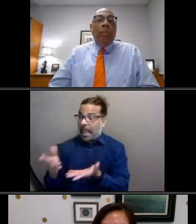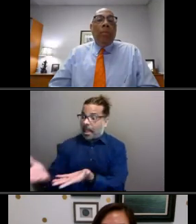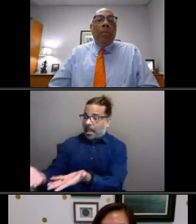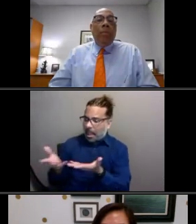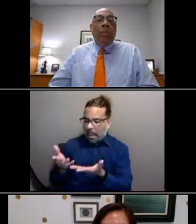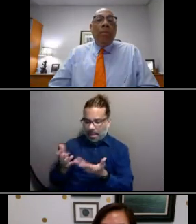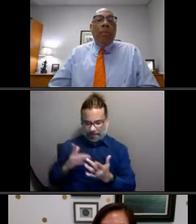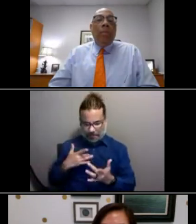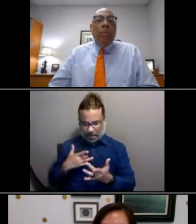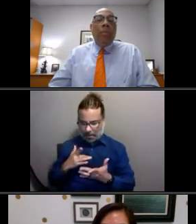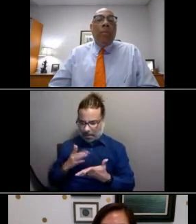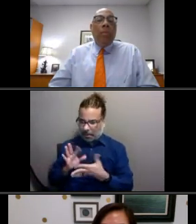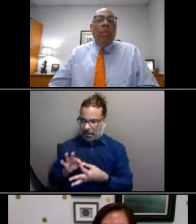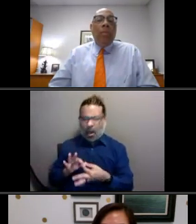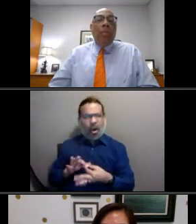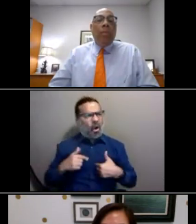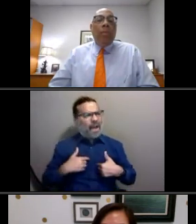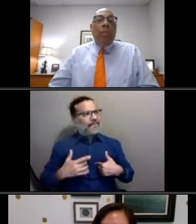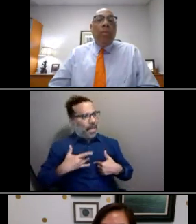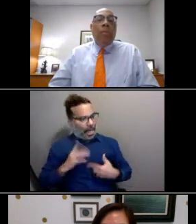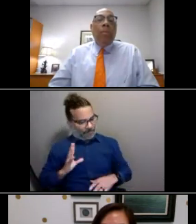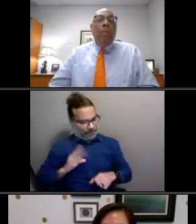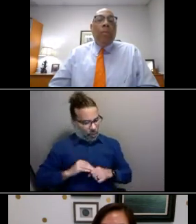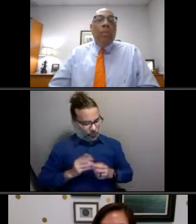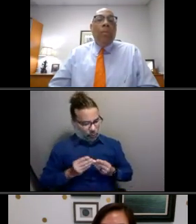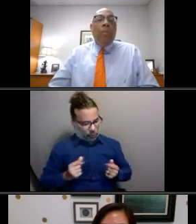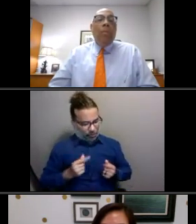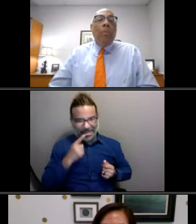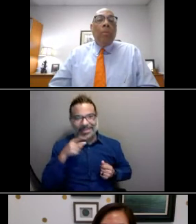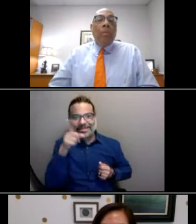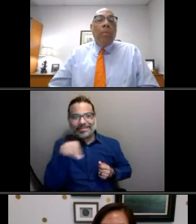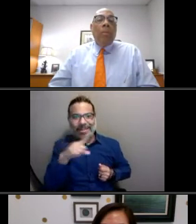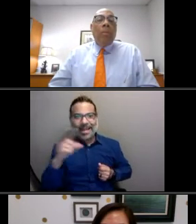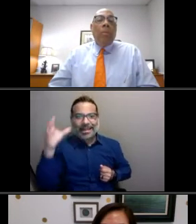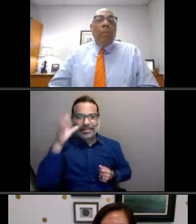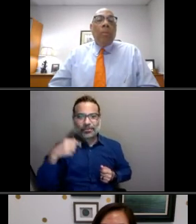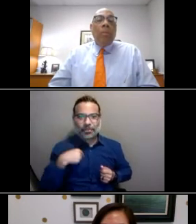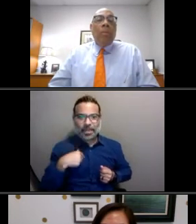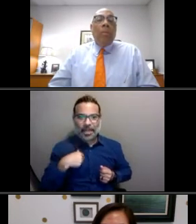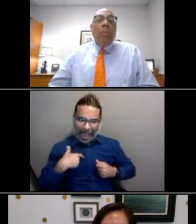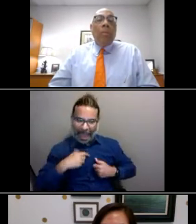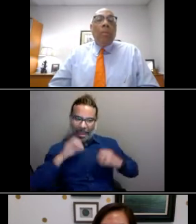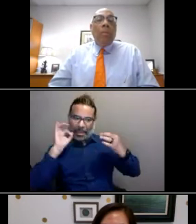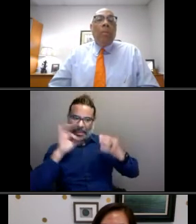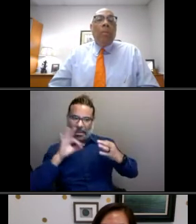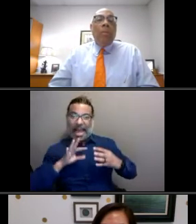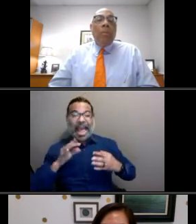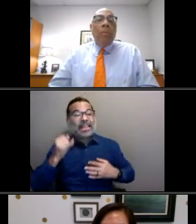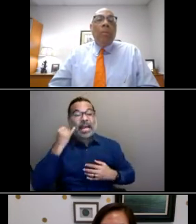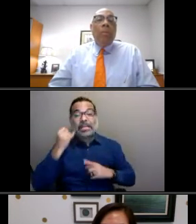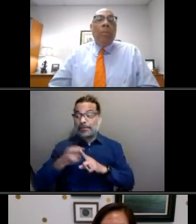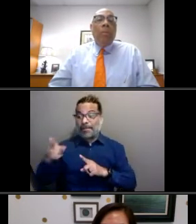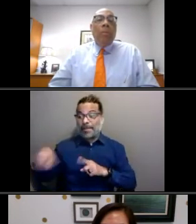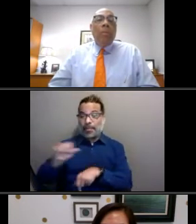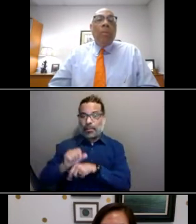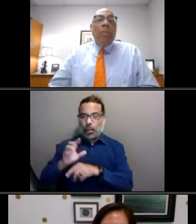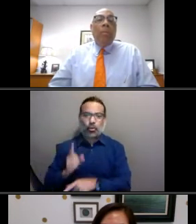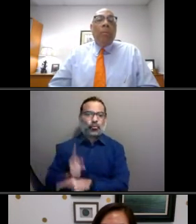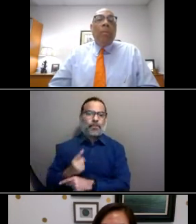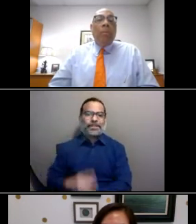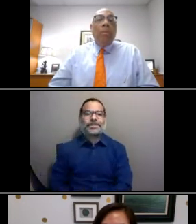feeling that, hey, I'm part of the solution. And my goodness, the ideas you get usually from your employees usually are the right